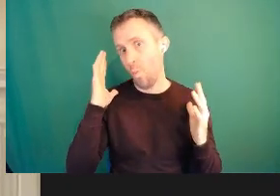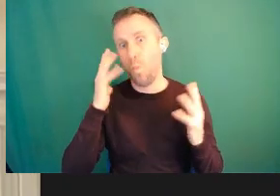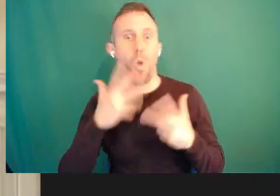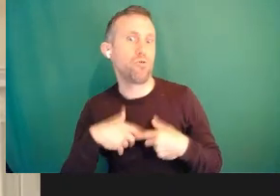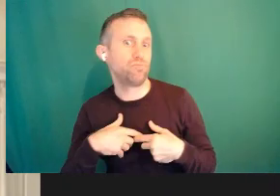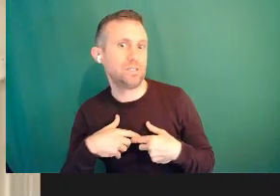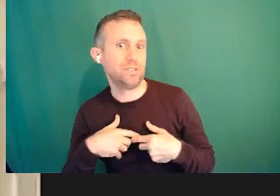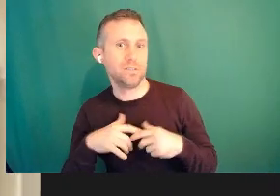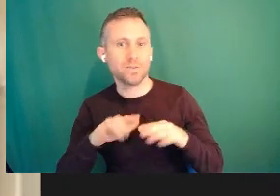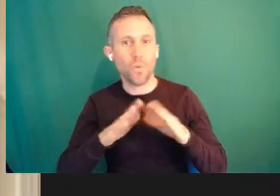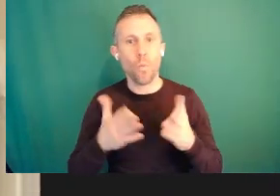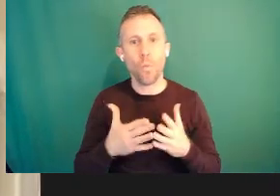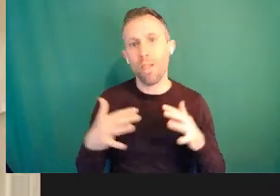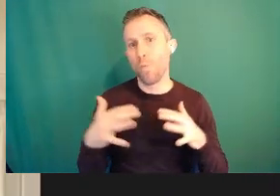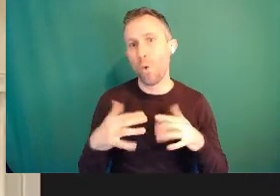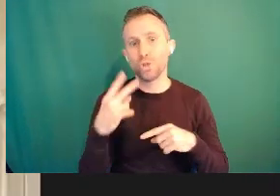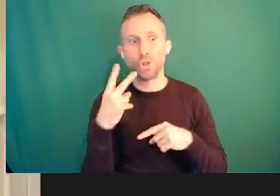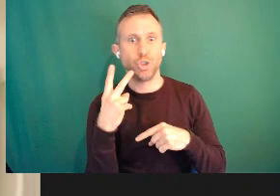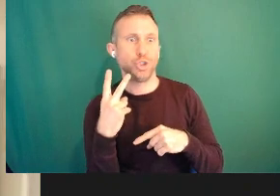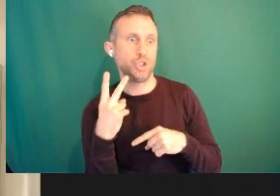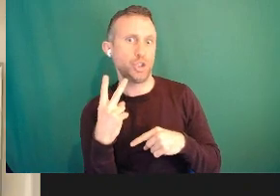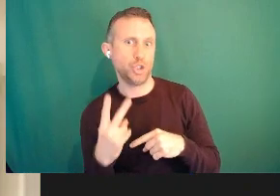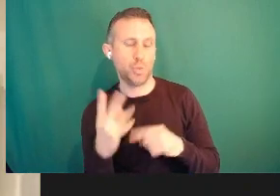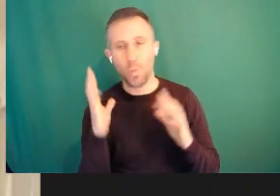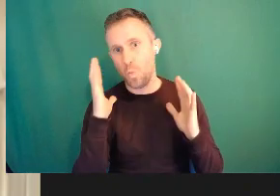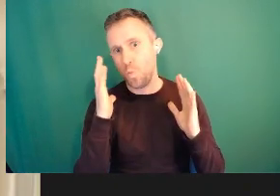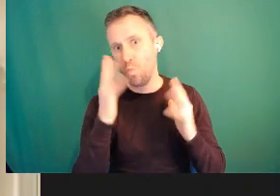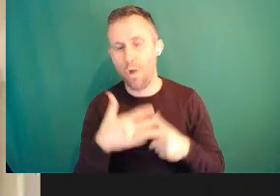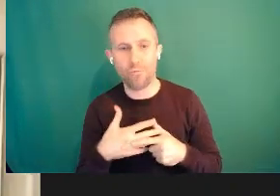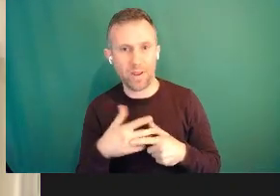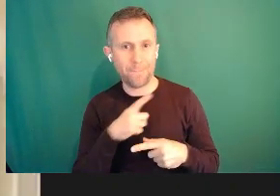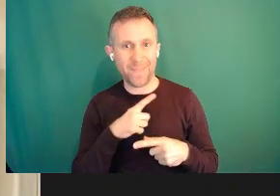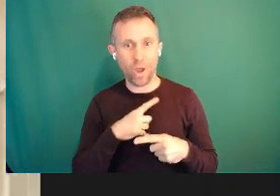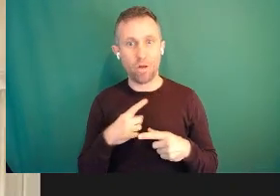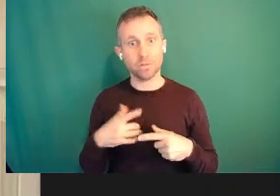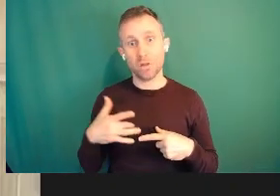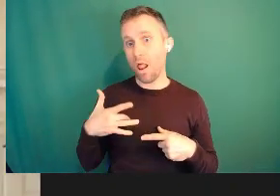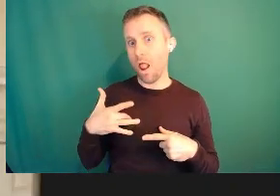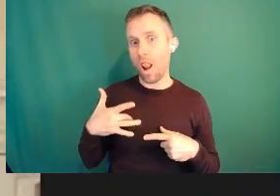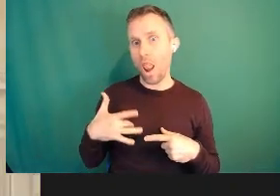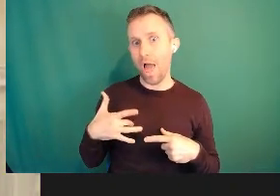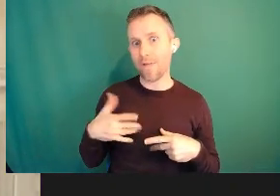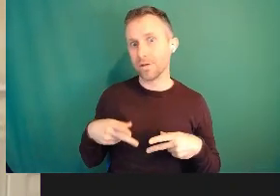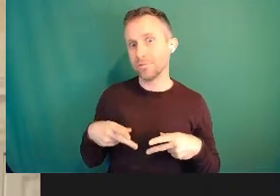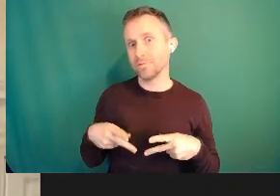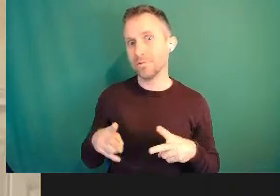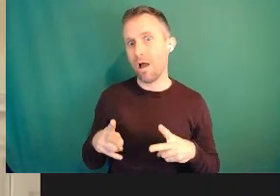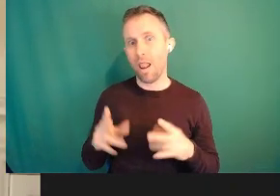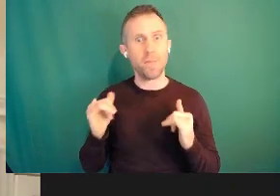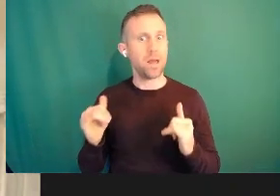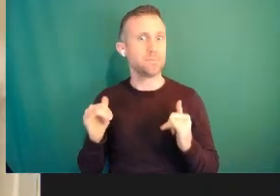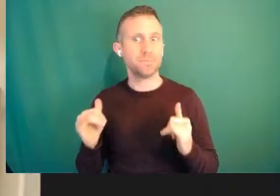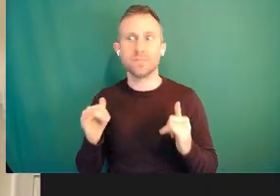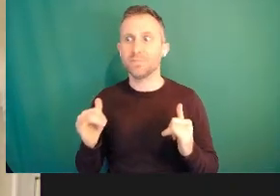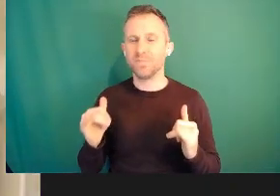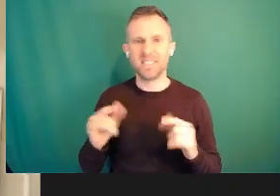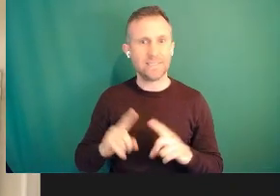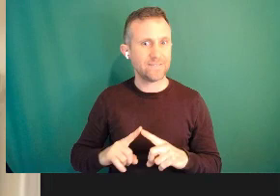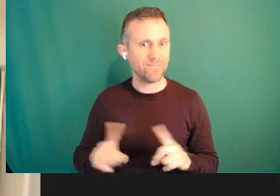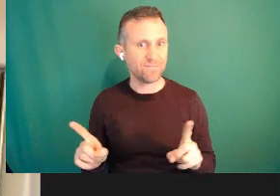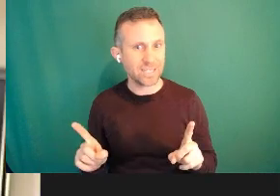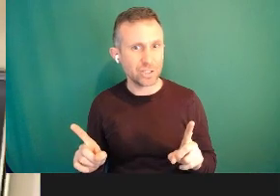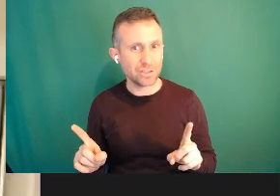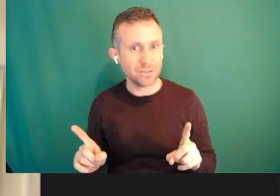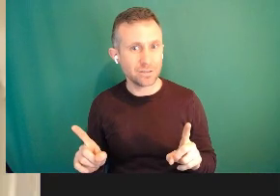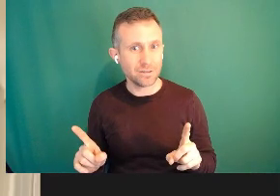anymore. She wasn't so much worried about the death and destruction and famine that might cause, but it was very much about